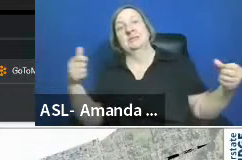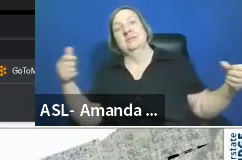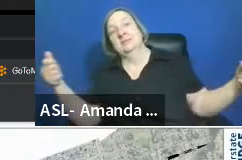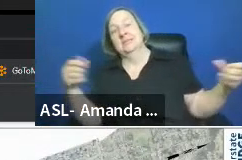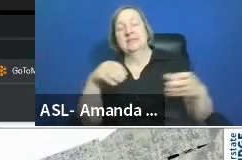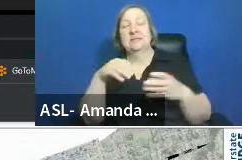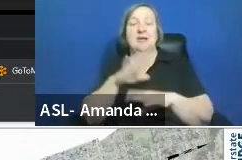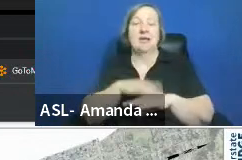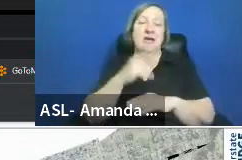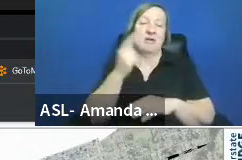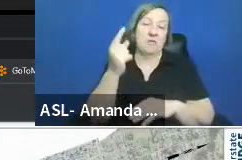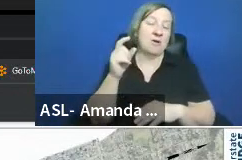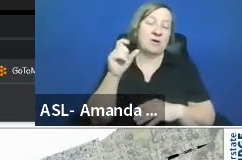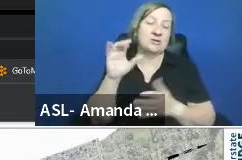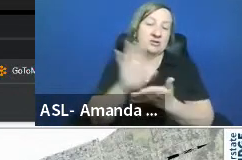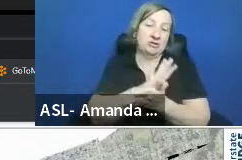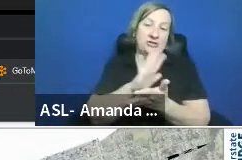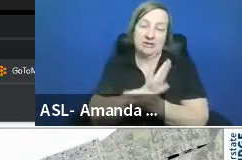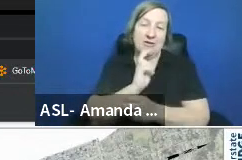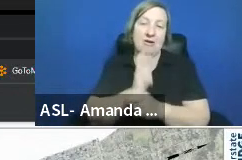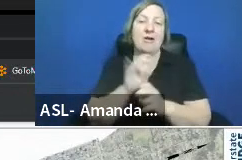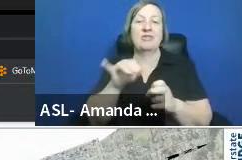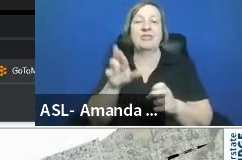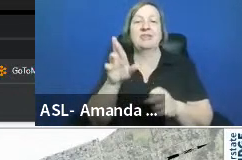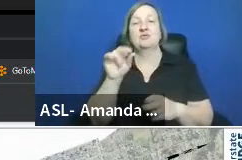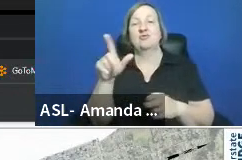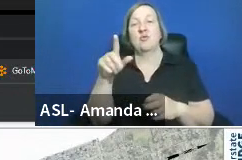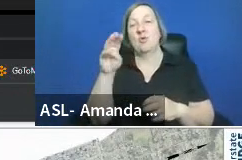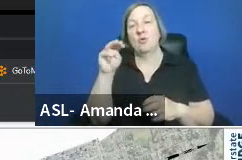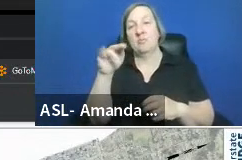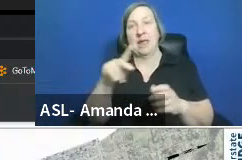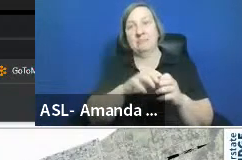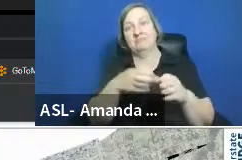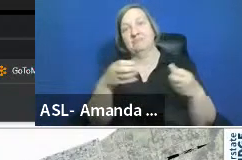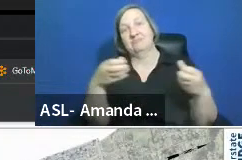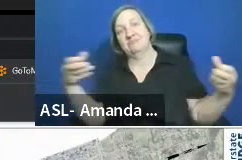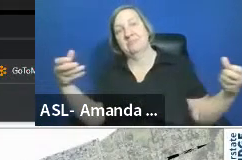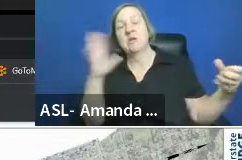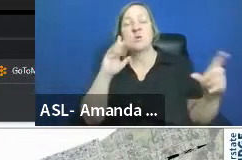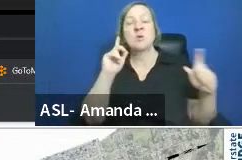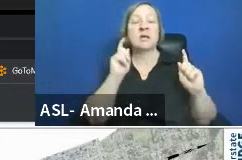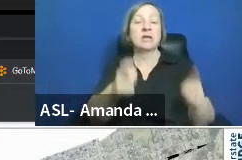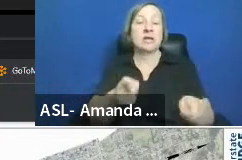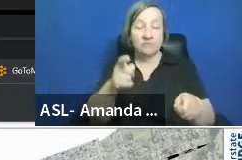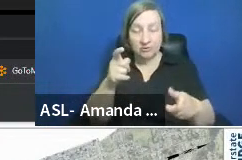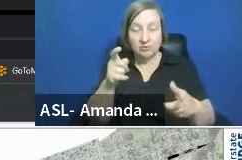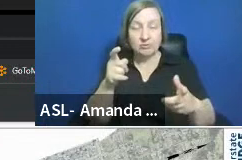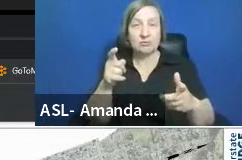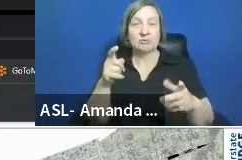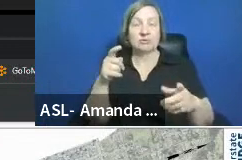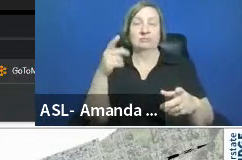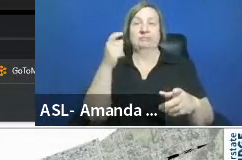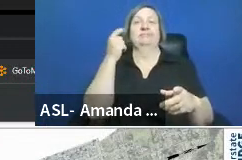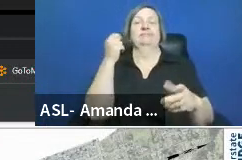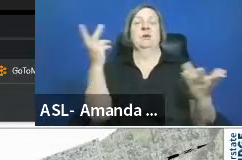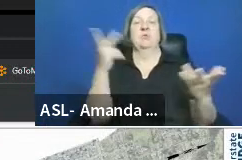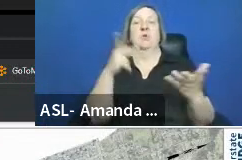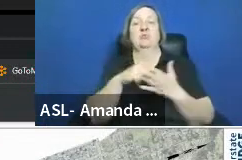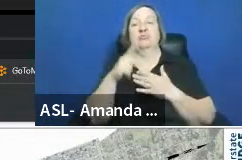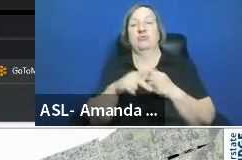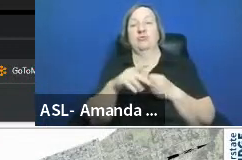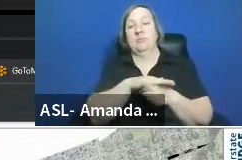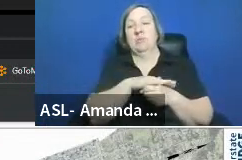But this roll map will give you the orientation of the program area, showing you